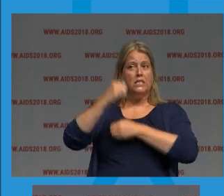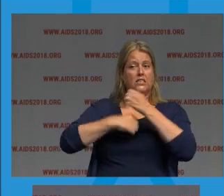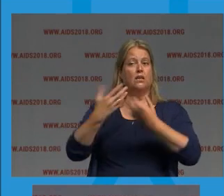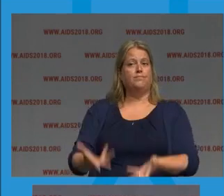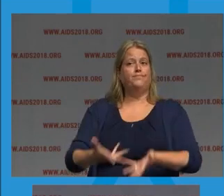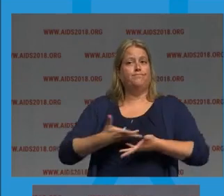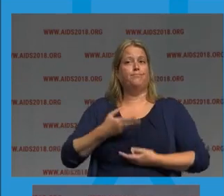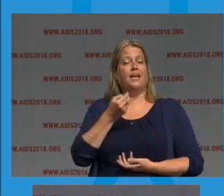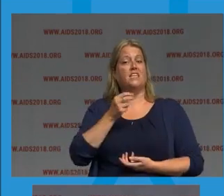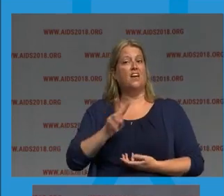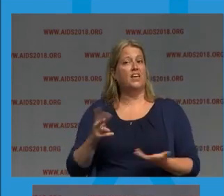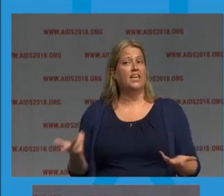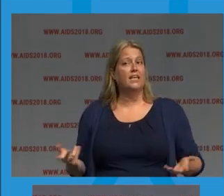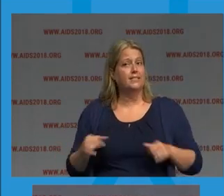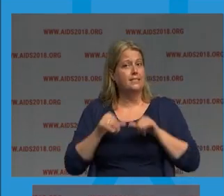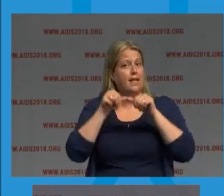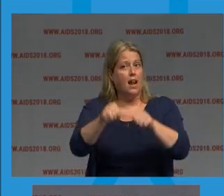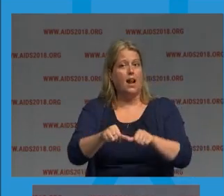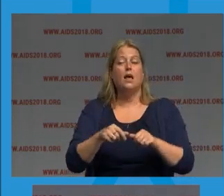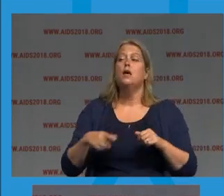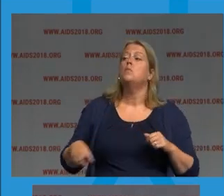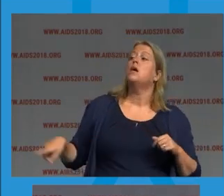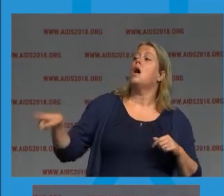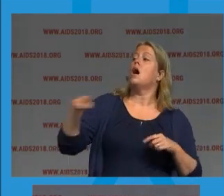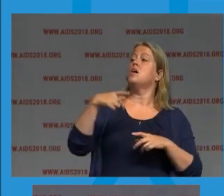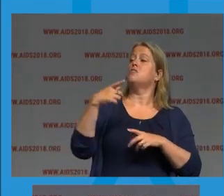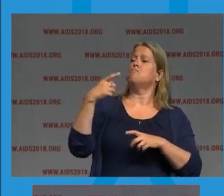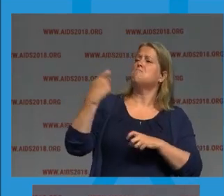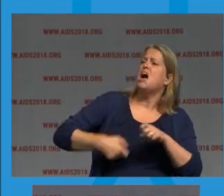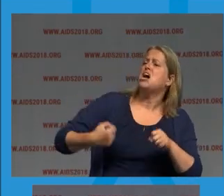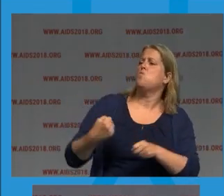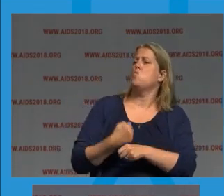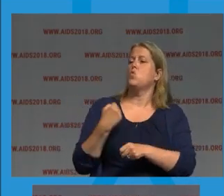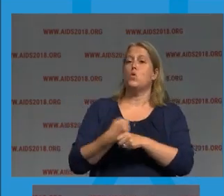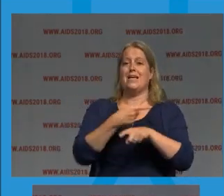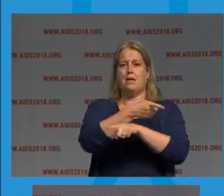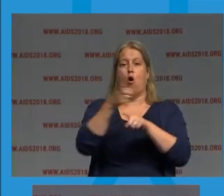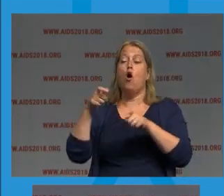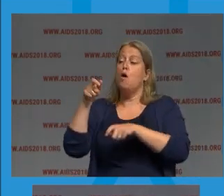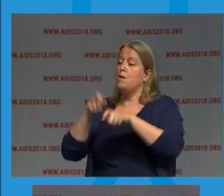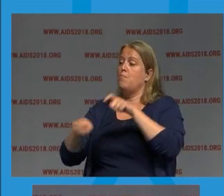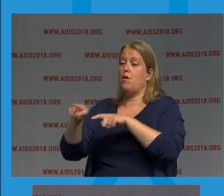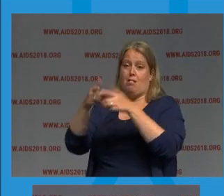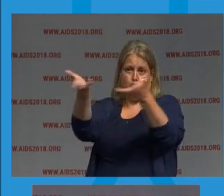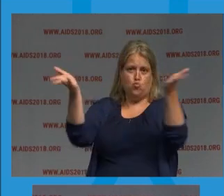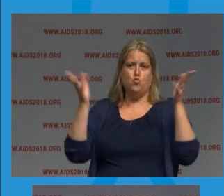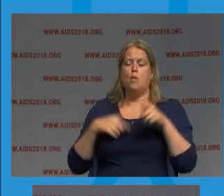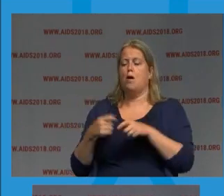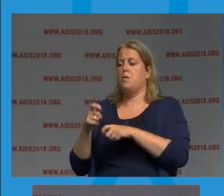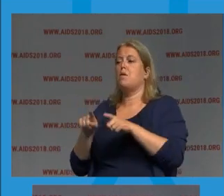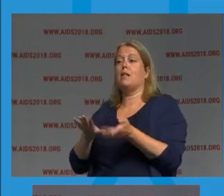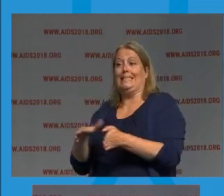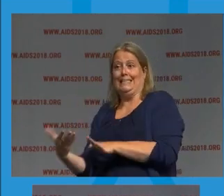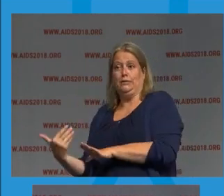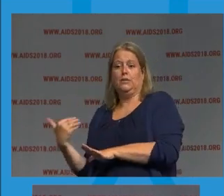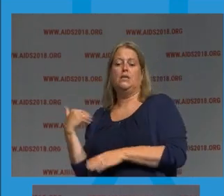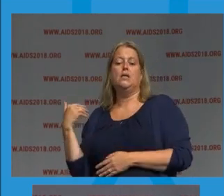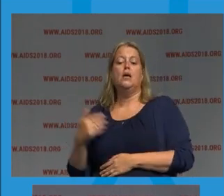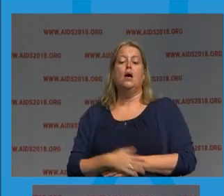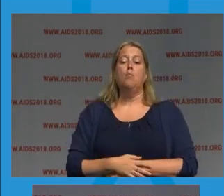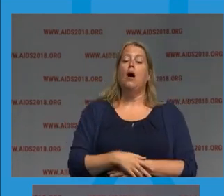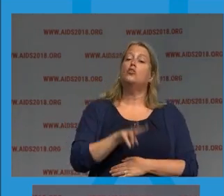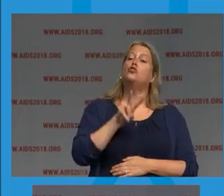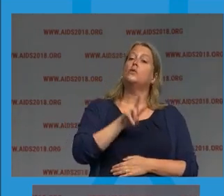to the hard work of people in this room and people who are no longer with us, there are now nearly 22 million people estimated to be on